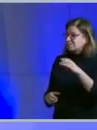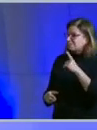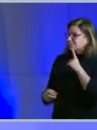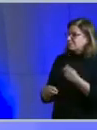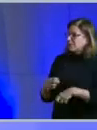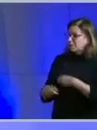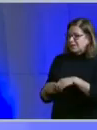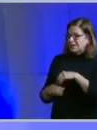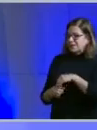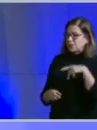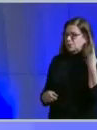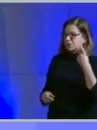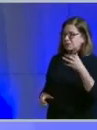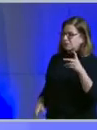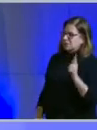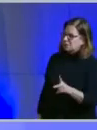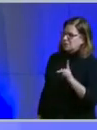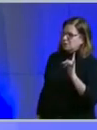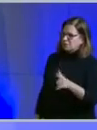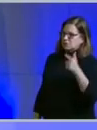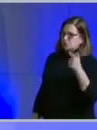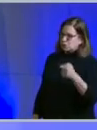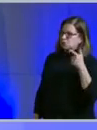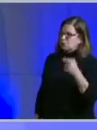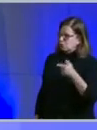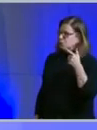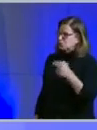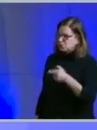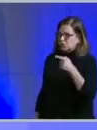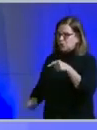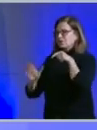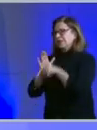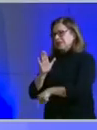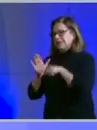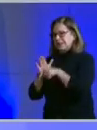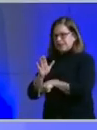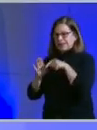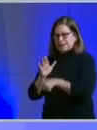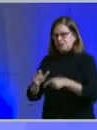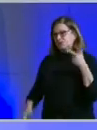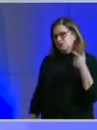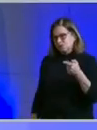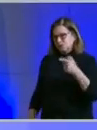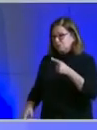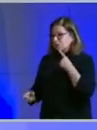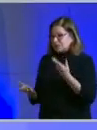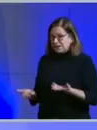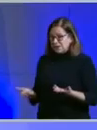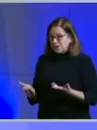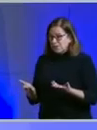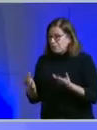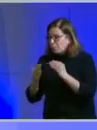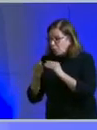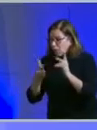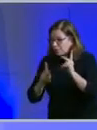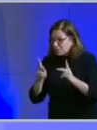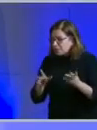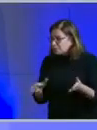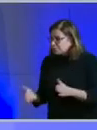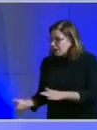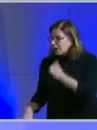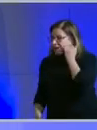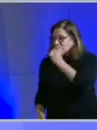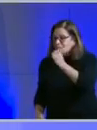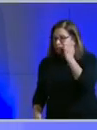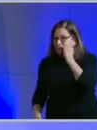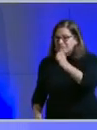of our homicides, it's the shootings. The shootings have remained consistent. More people are dying as a result of those shootings. So we